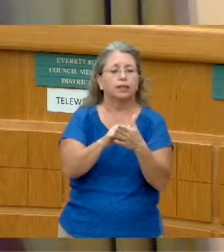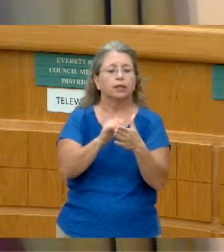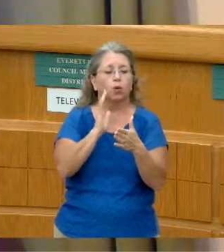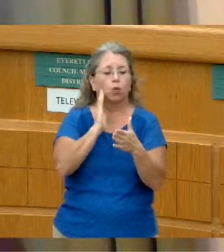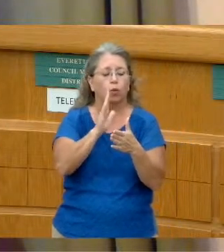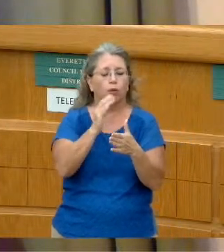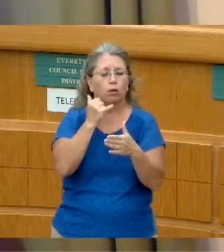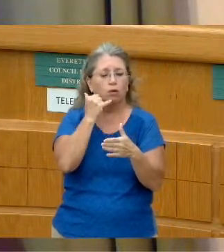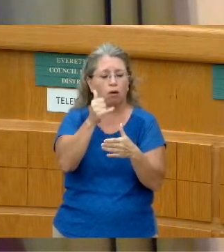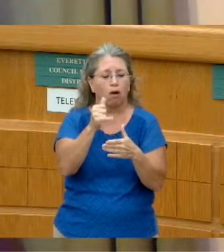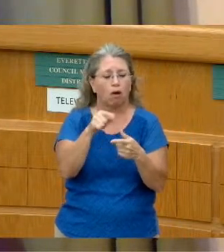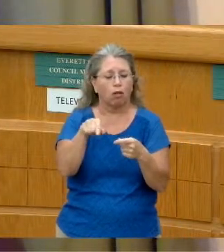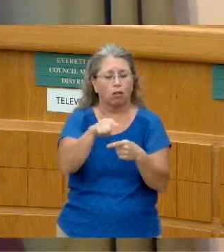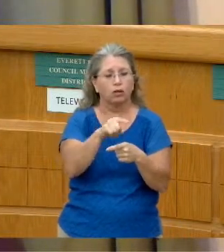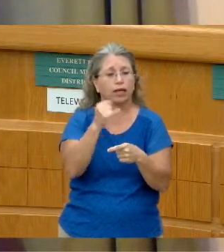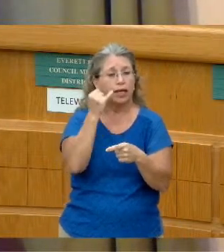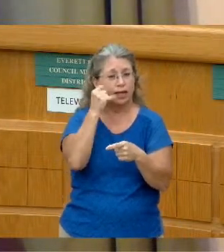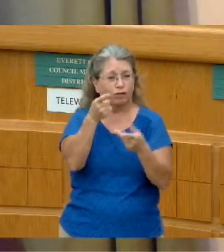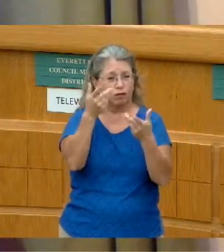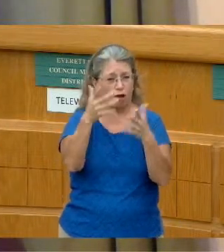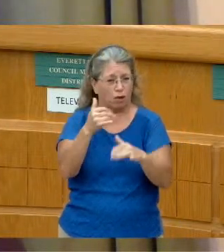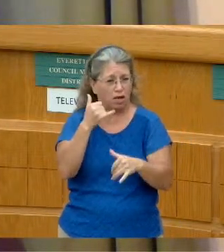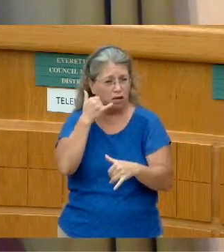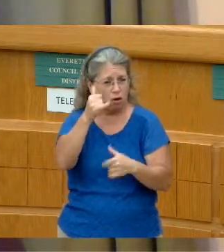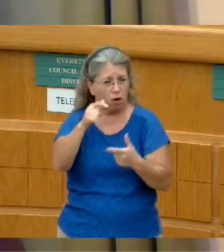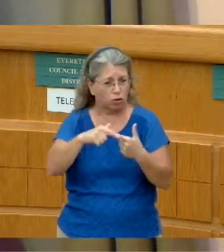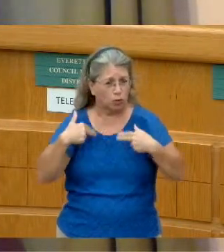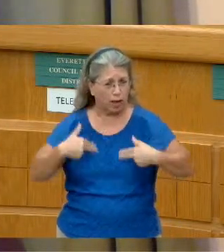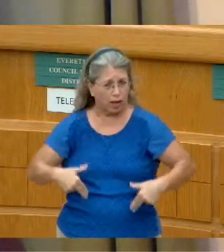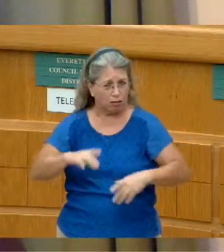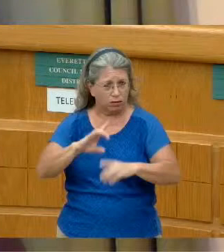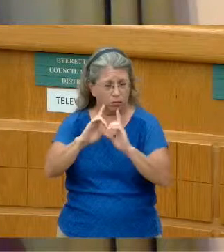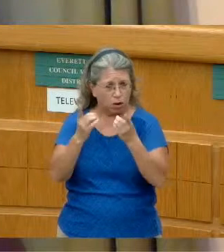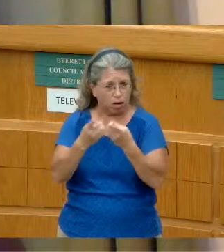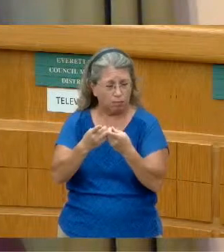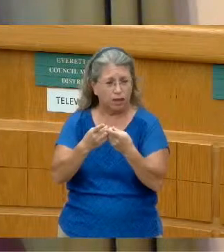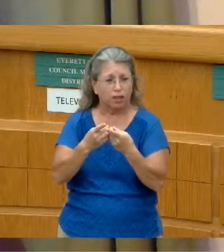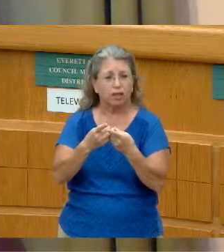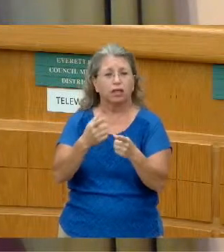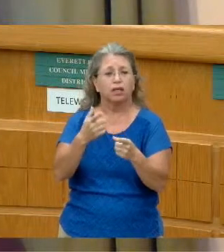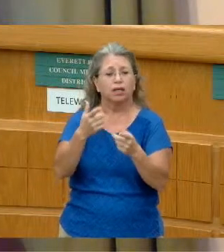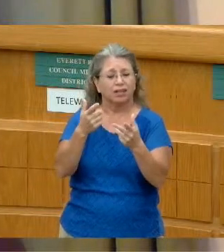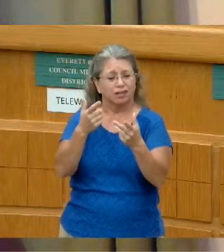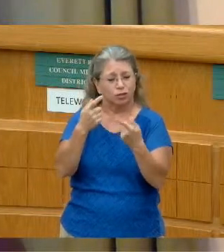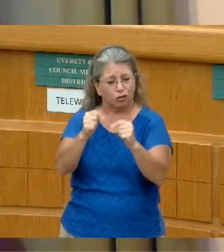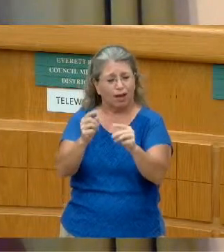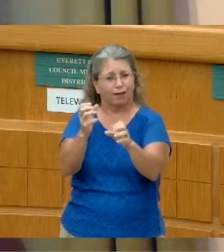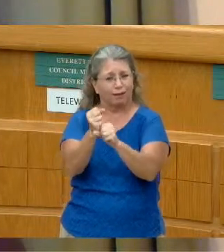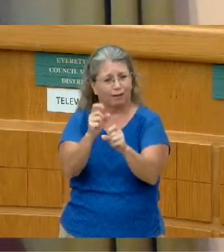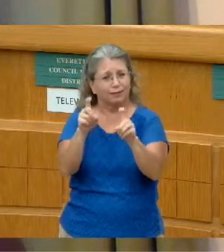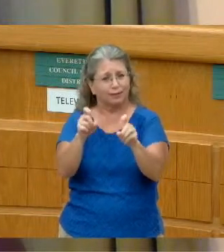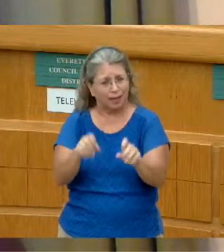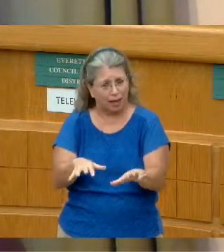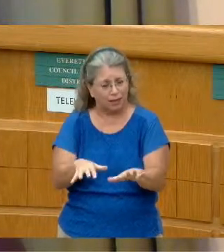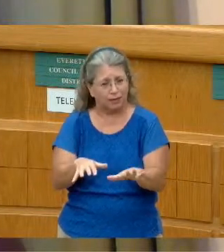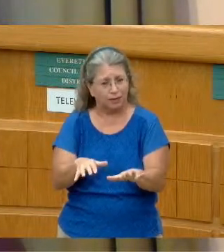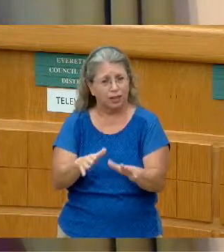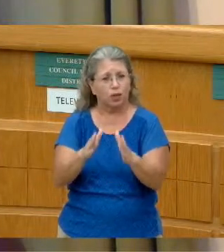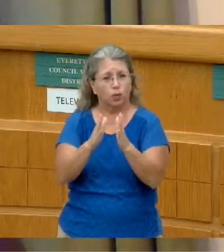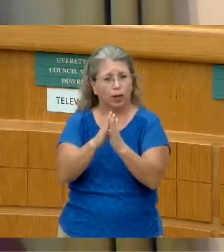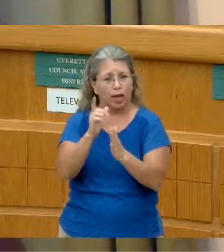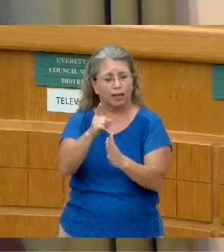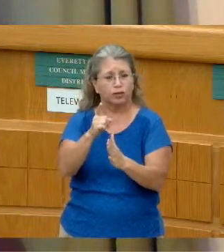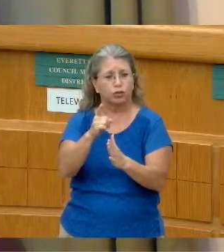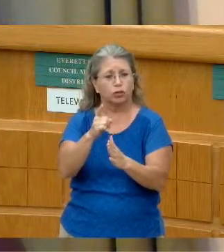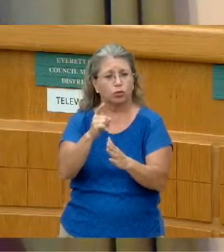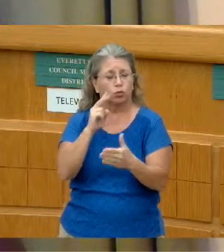We ask that if you have already called the health district and you are symptomatic and trying to get a test, that you pay attention